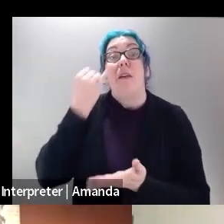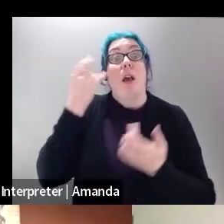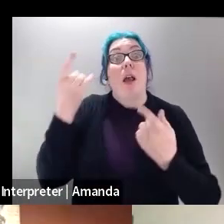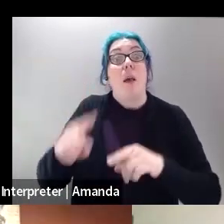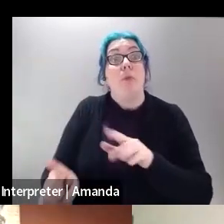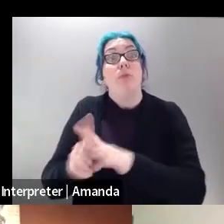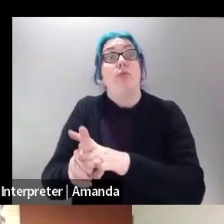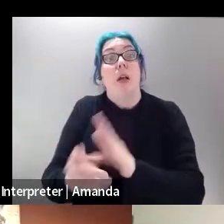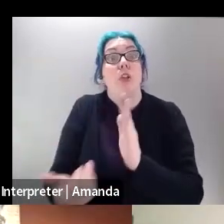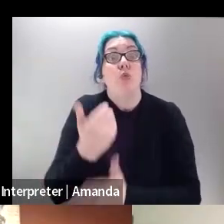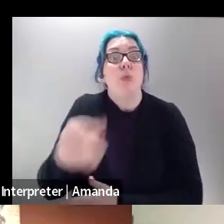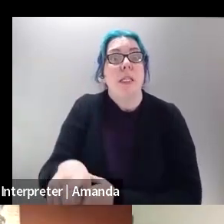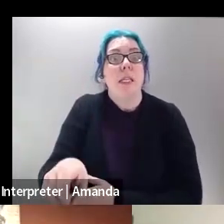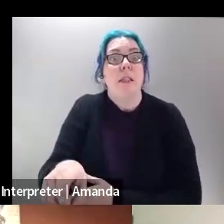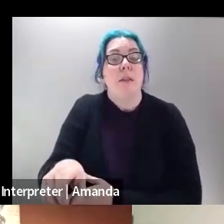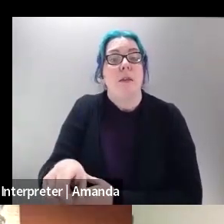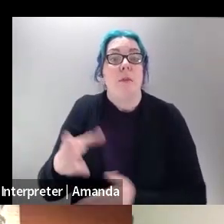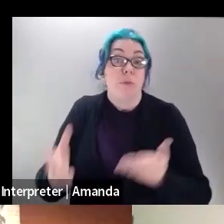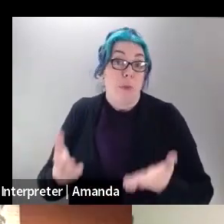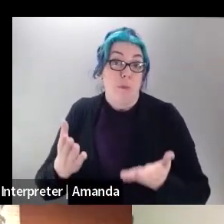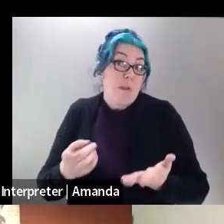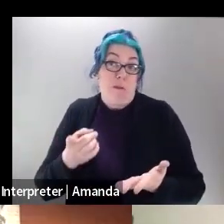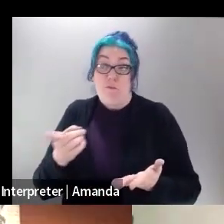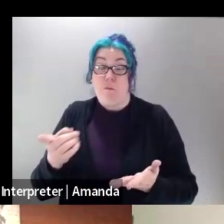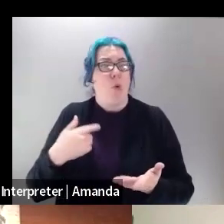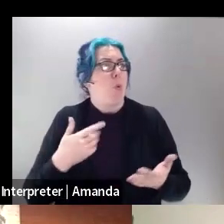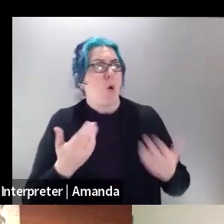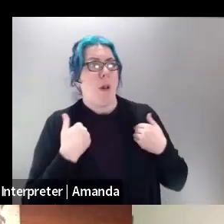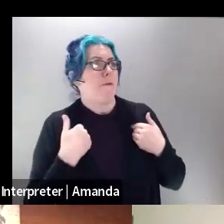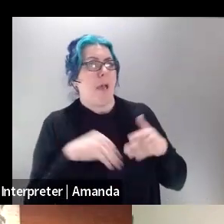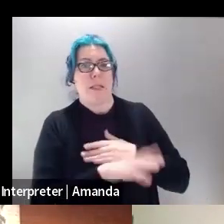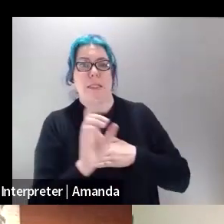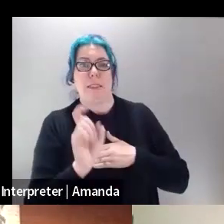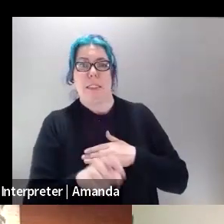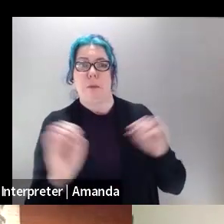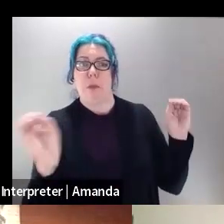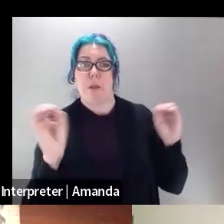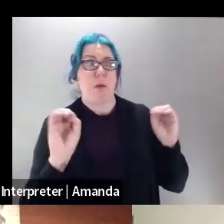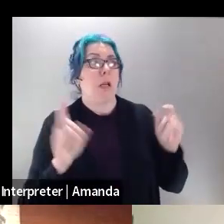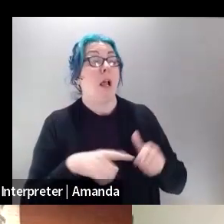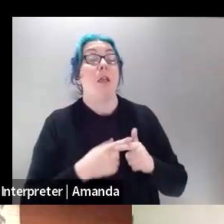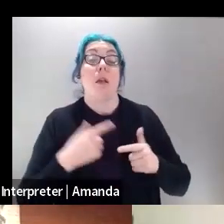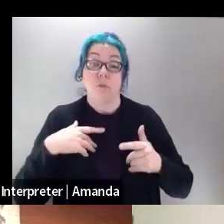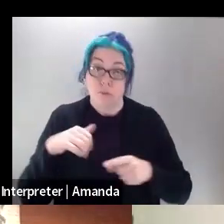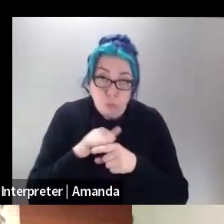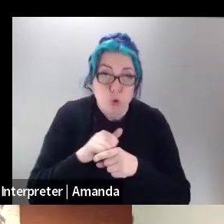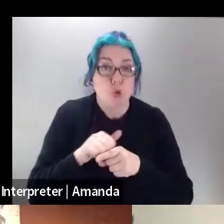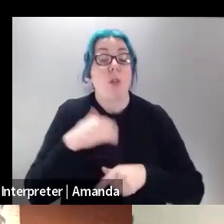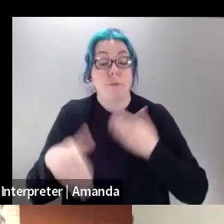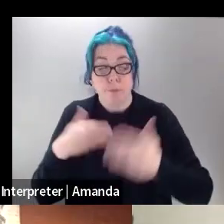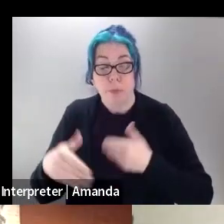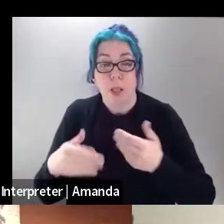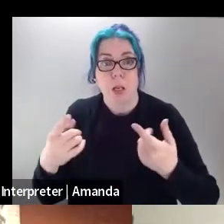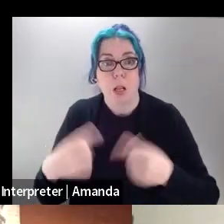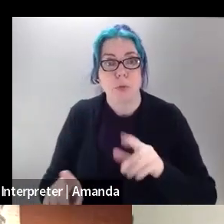lot of the time we might not know an access need exists until we encounter the problem. So I think I've seen this